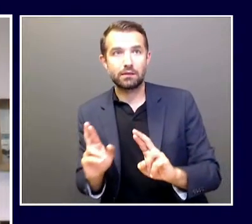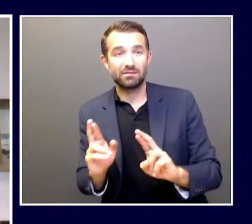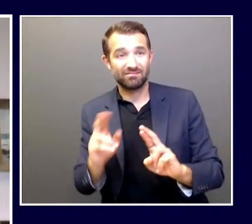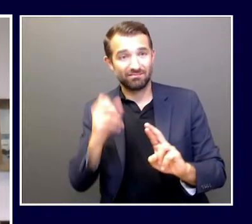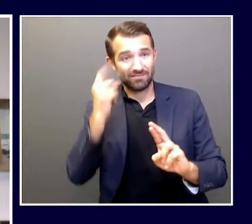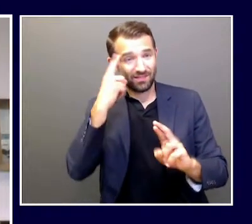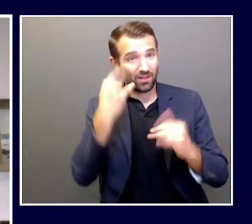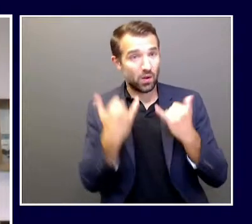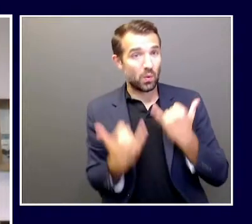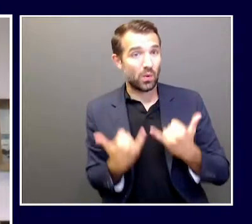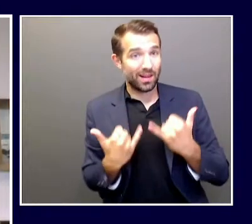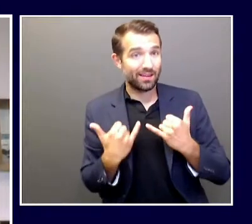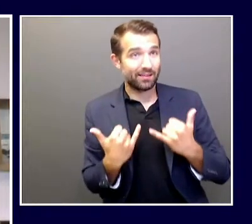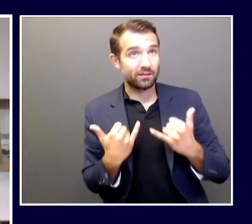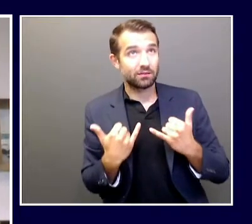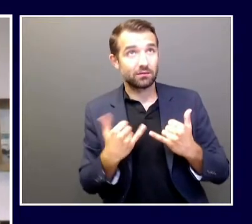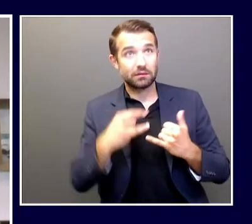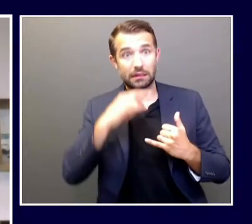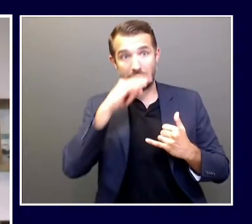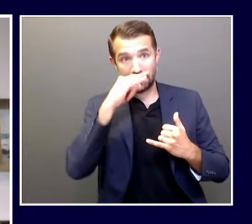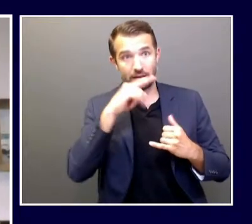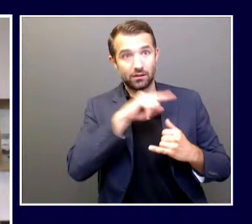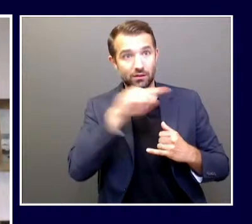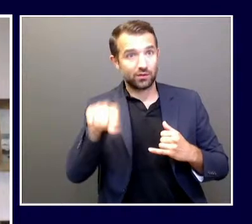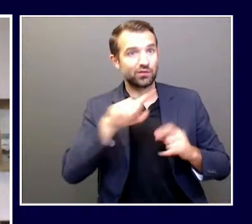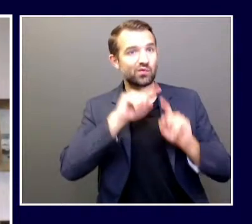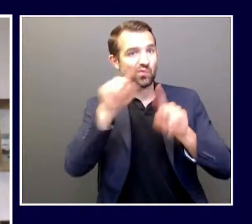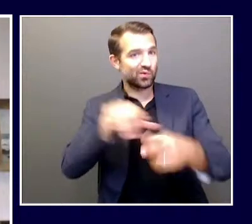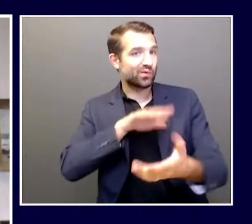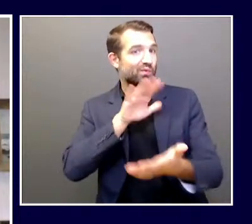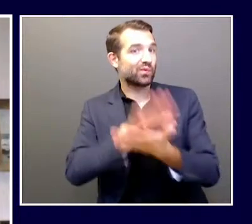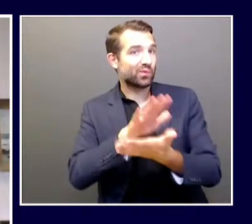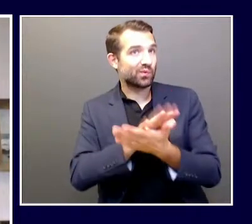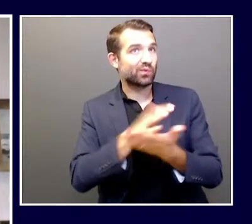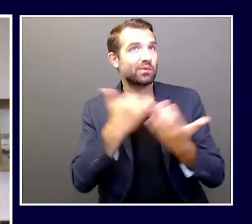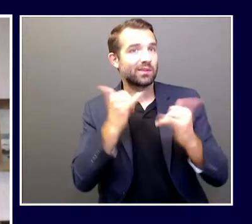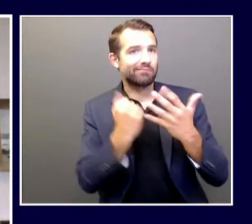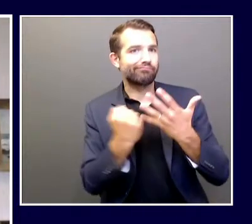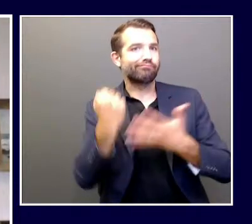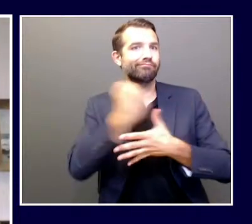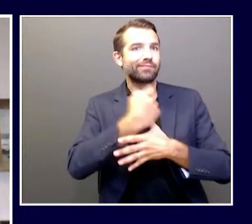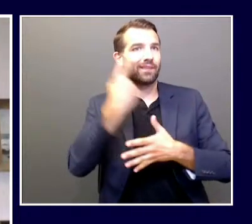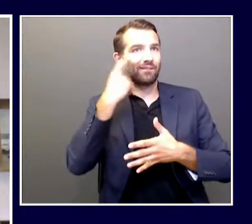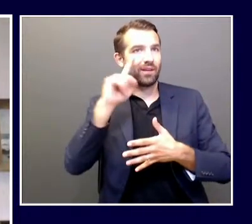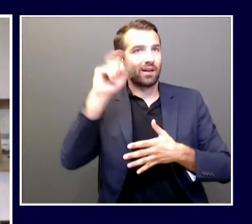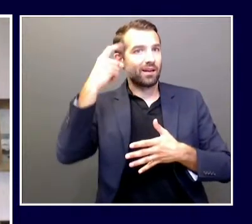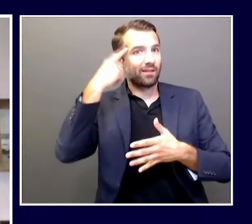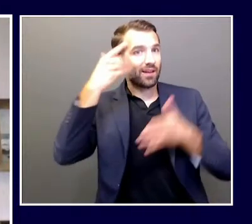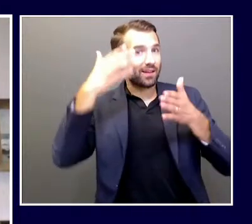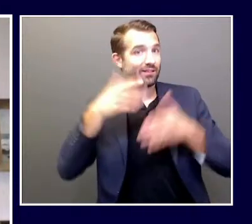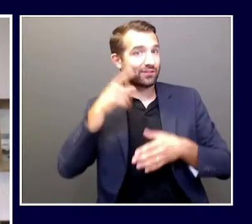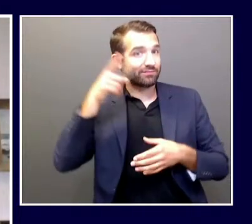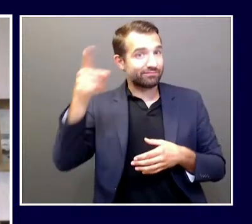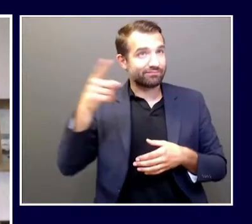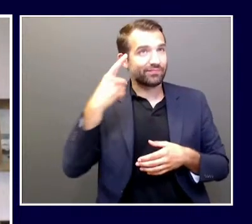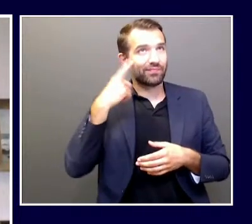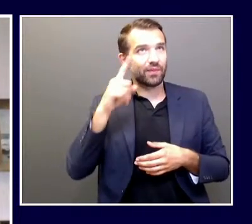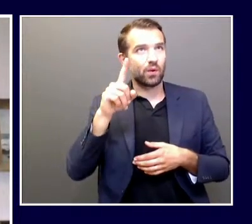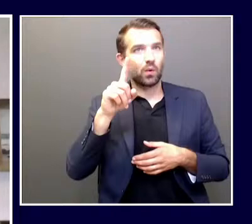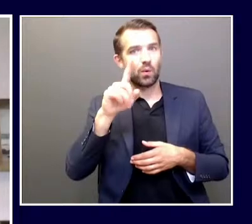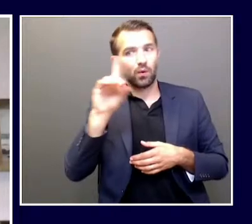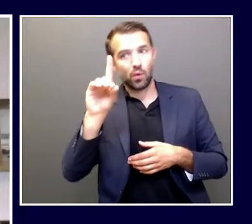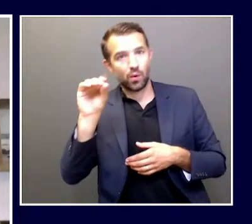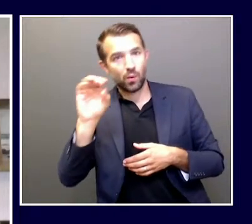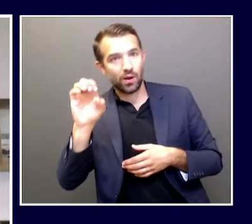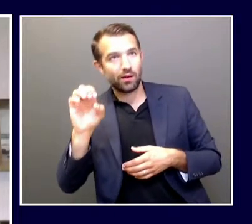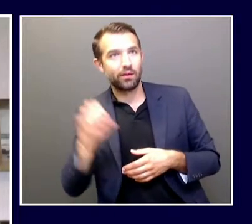for Governor Mills and everyone else who's working on the pandemic. So that's going to be our goal, to keep kids in the classroom. And based on